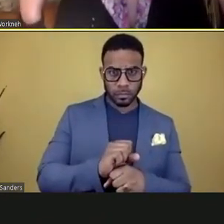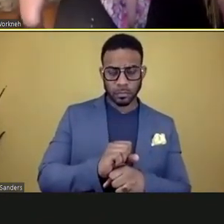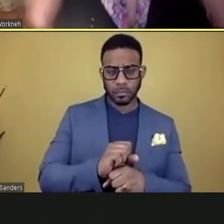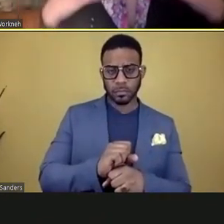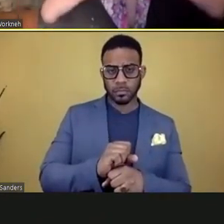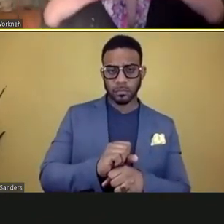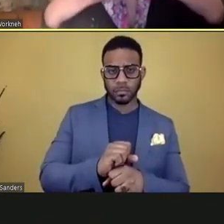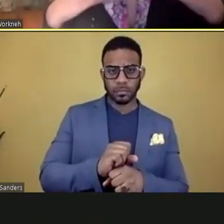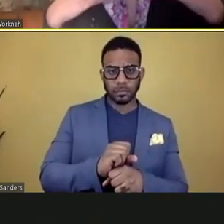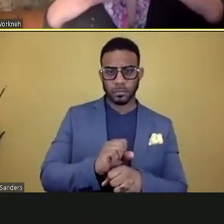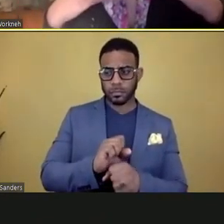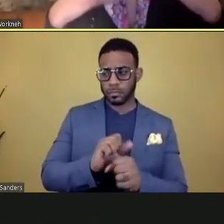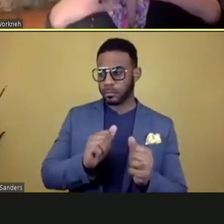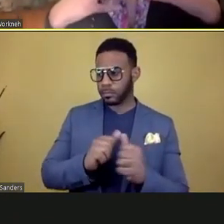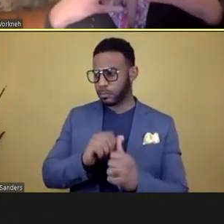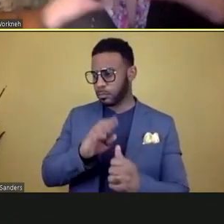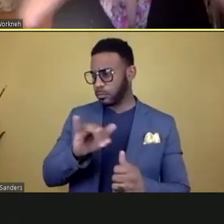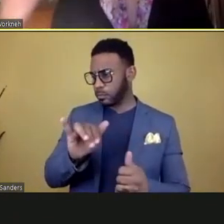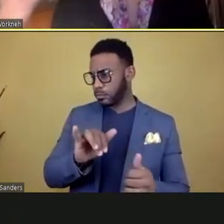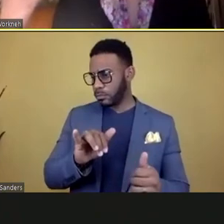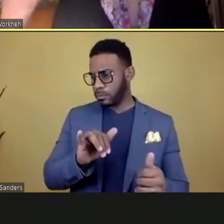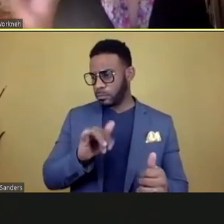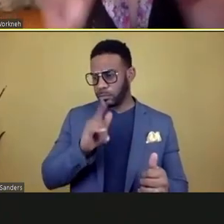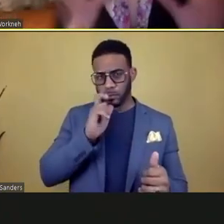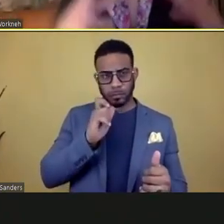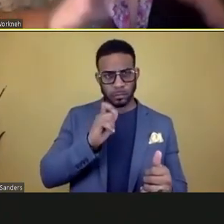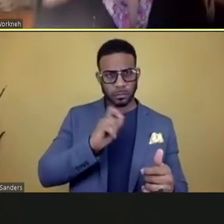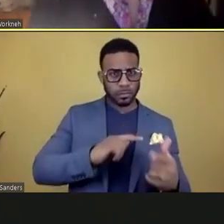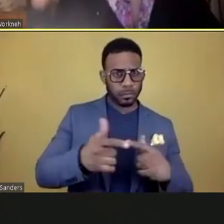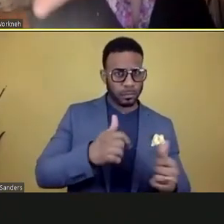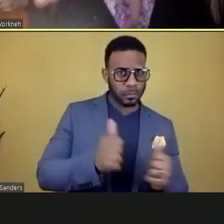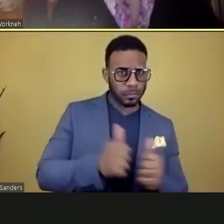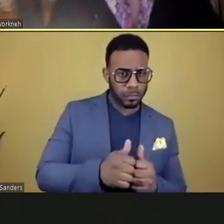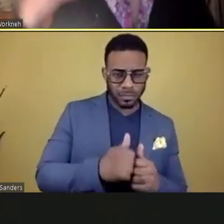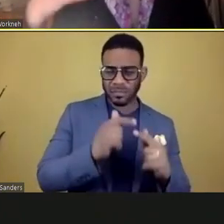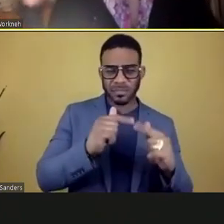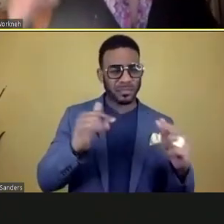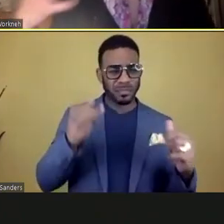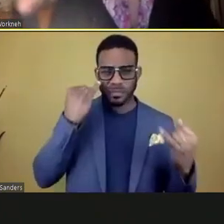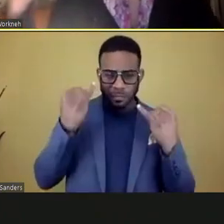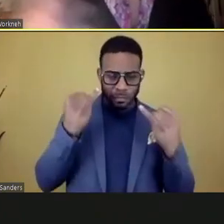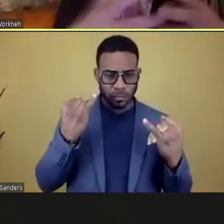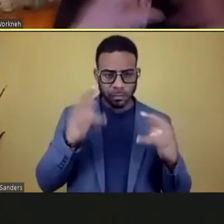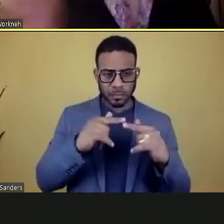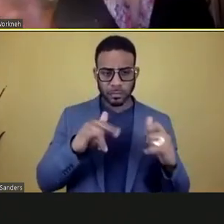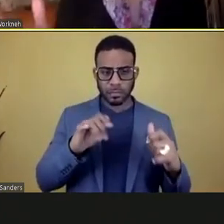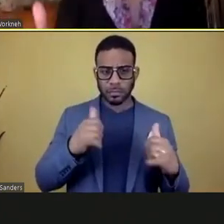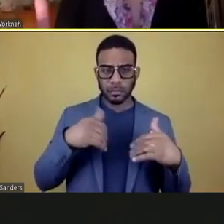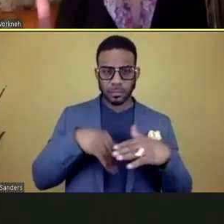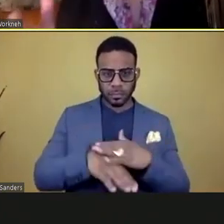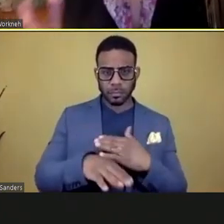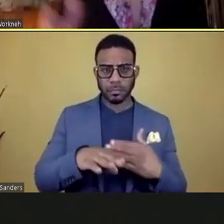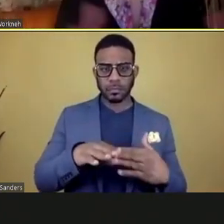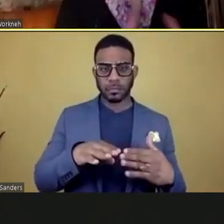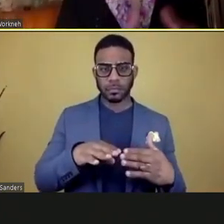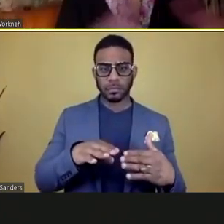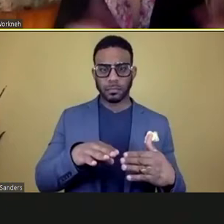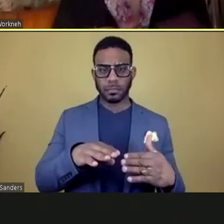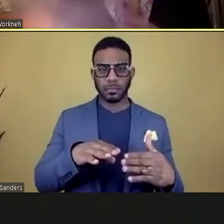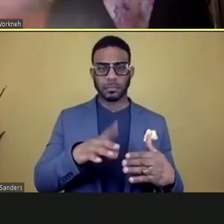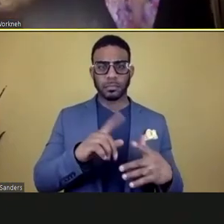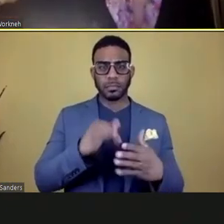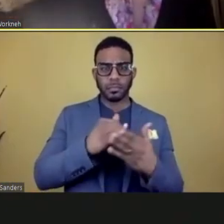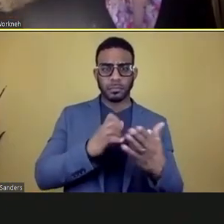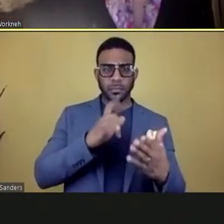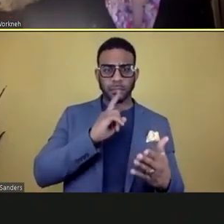with, by like who they're interacting with, all of the ideas and things that go into what an artist